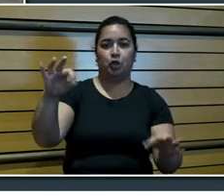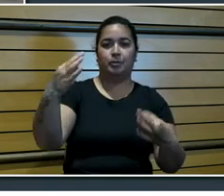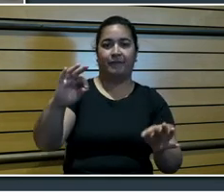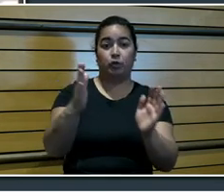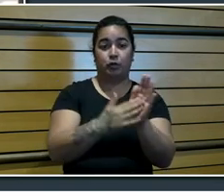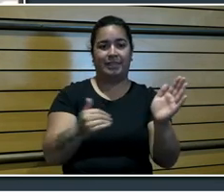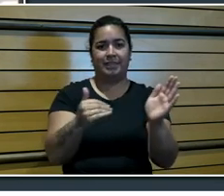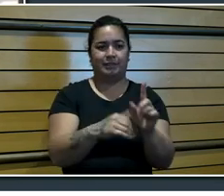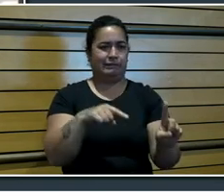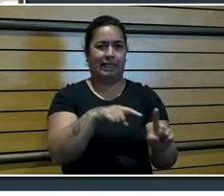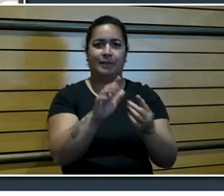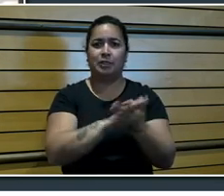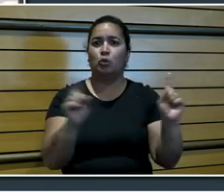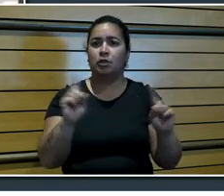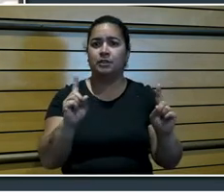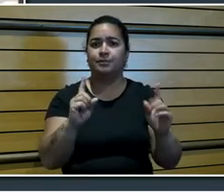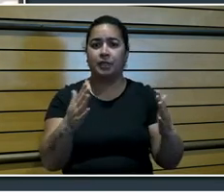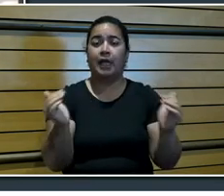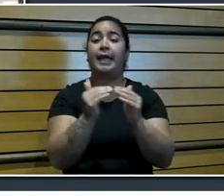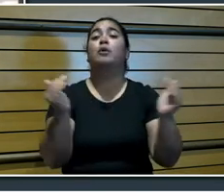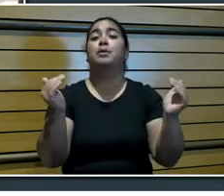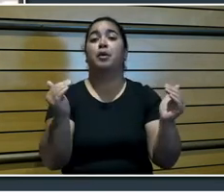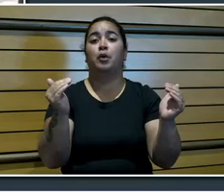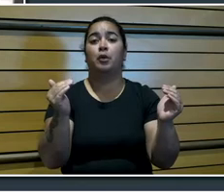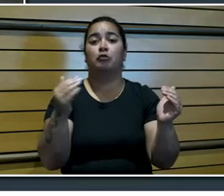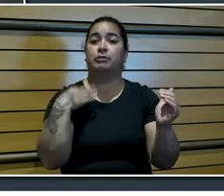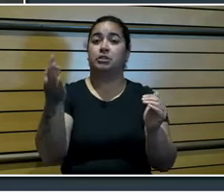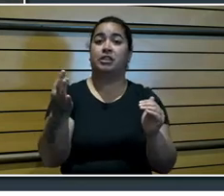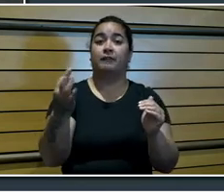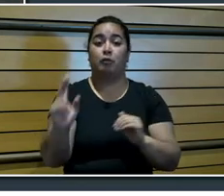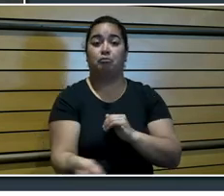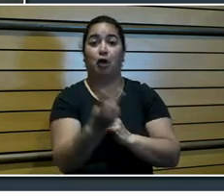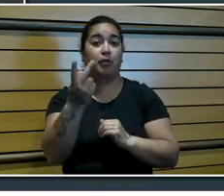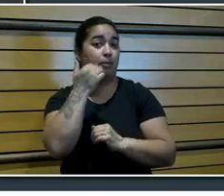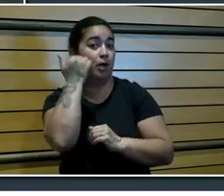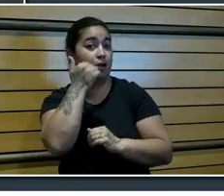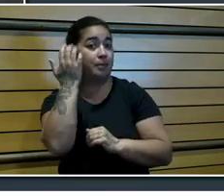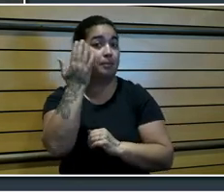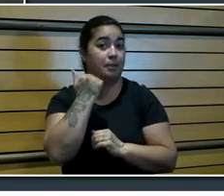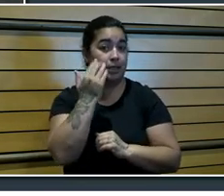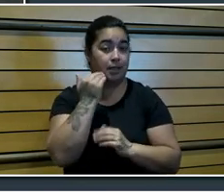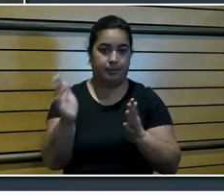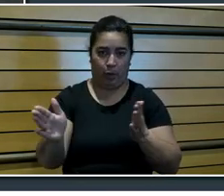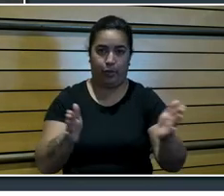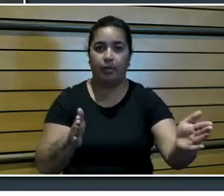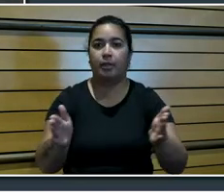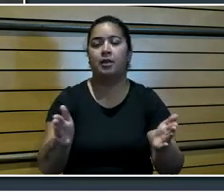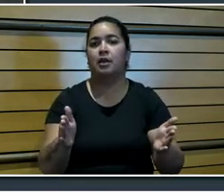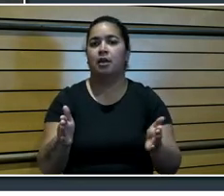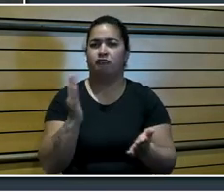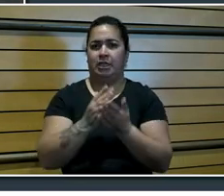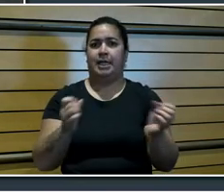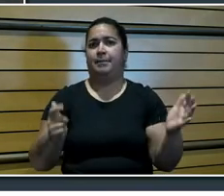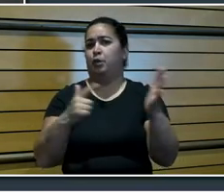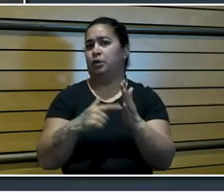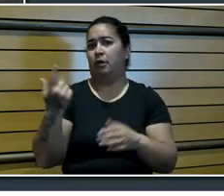equitable representation between both Pākehā and Māori, which is especially important when it comes to things